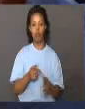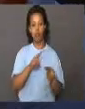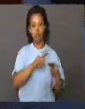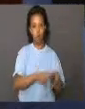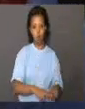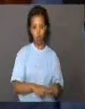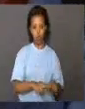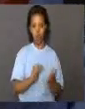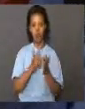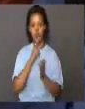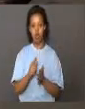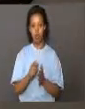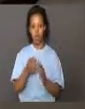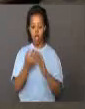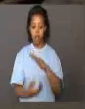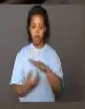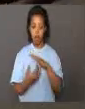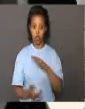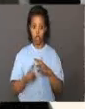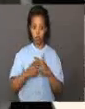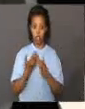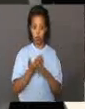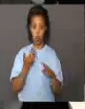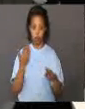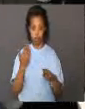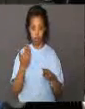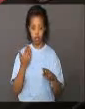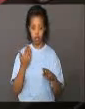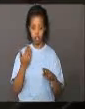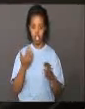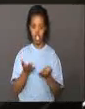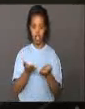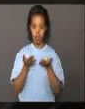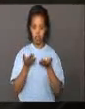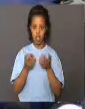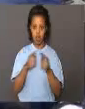Before fermentation can begin, the desired